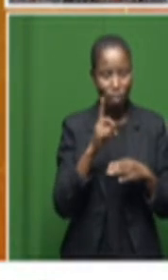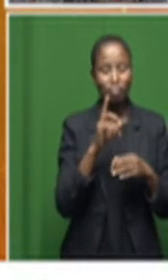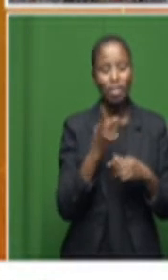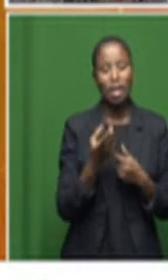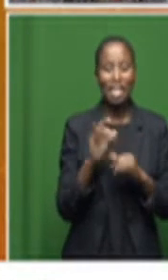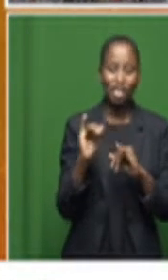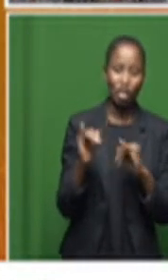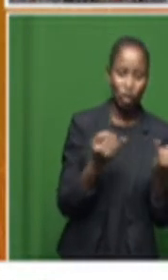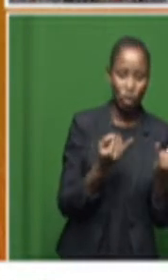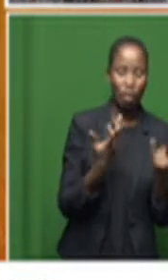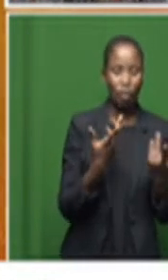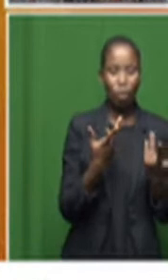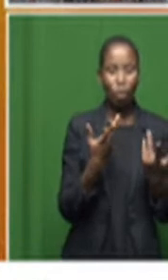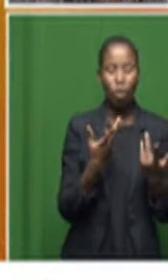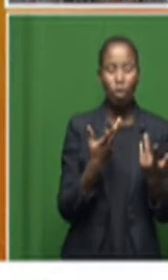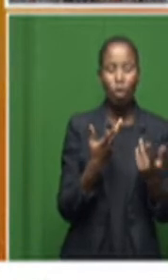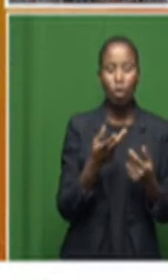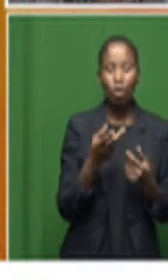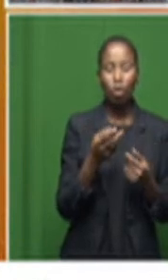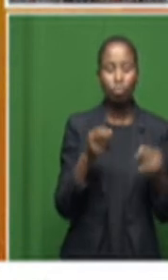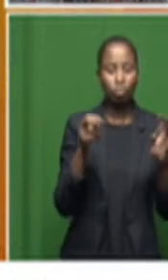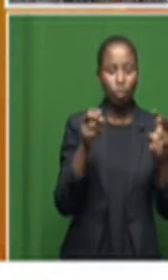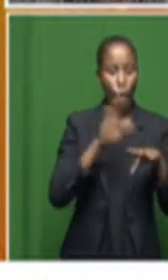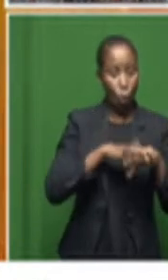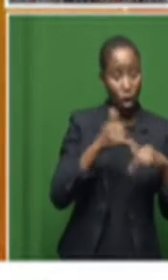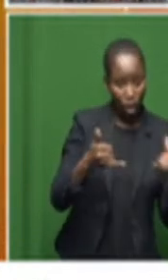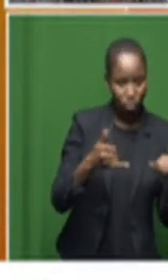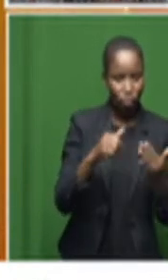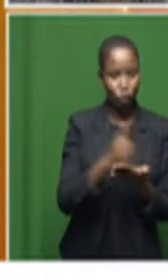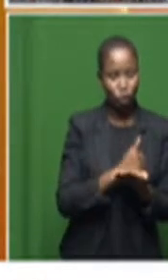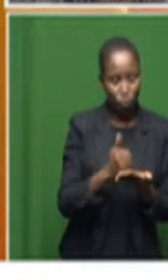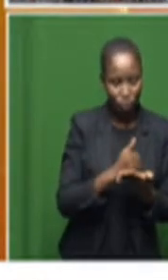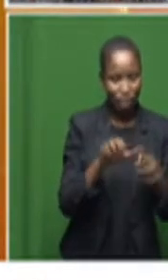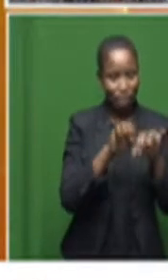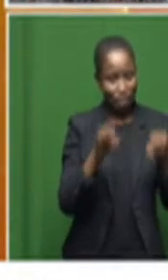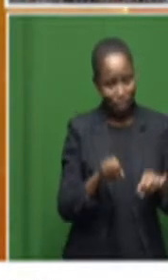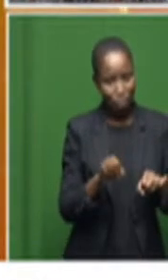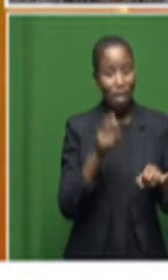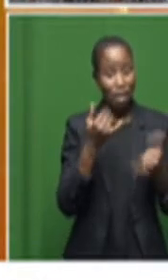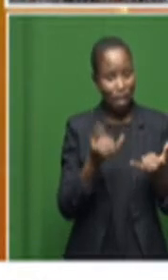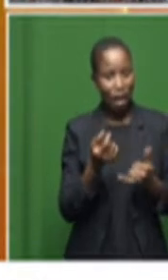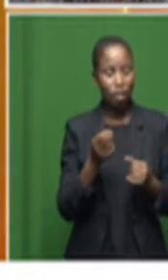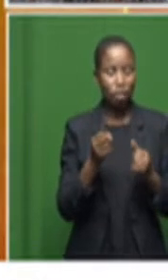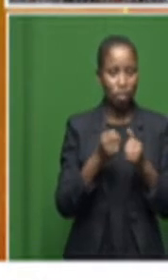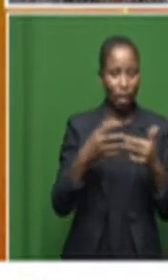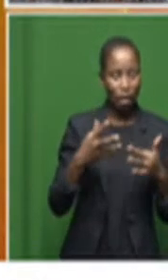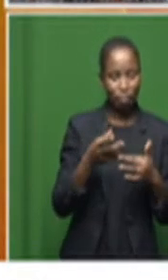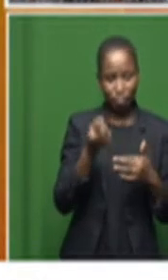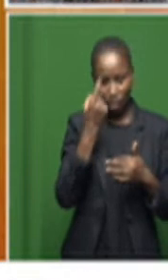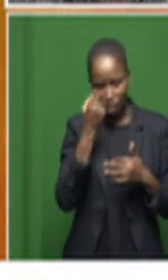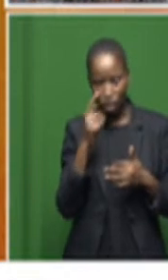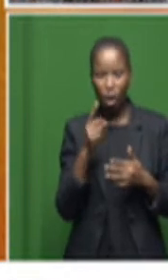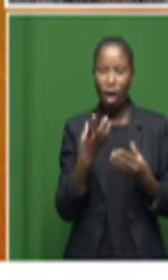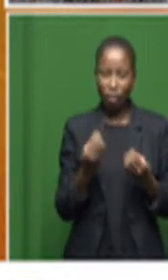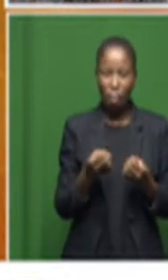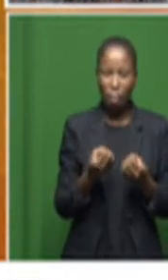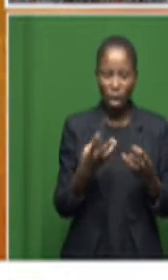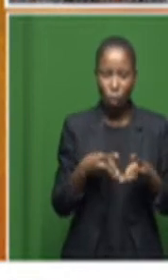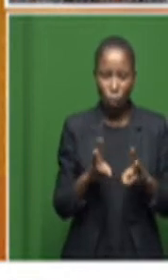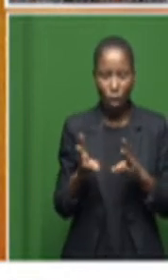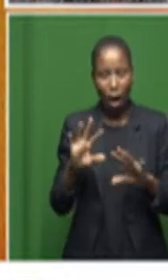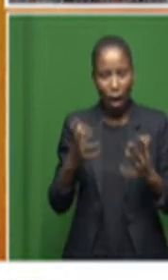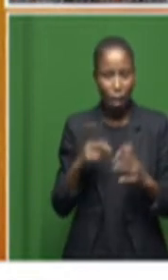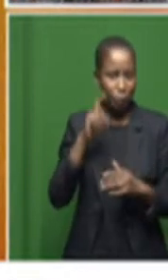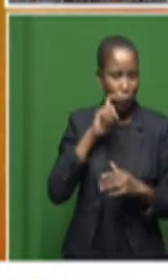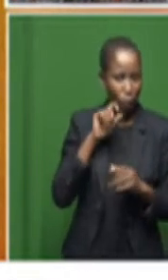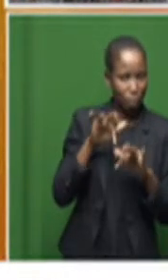an electronic registration system, understanding our context, that there are multiple ways of ensuring that the elderly could